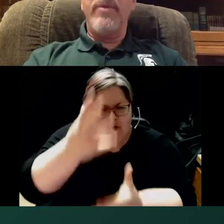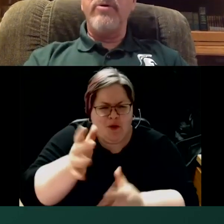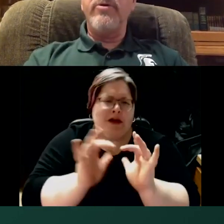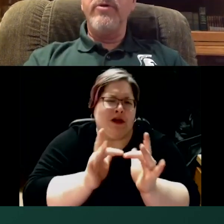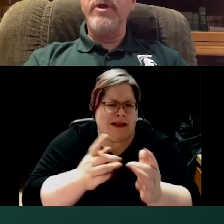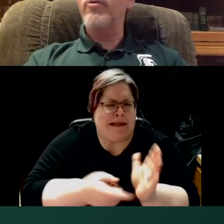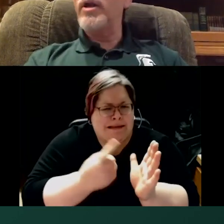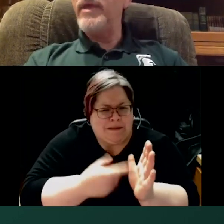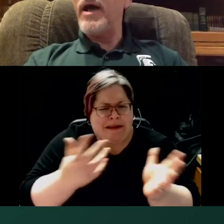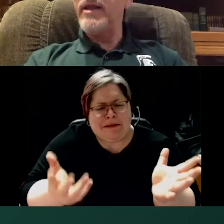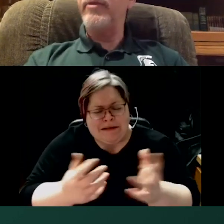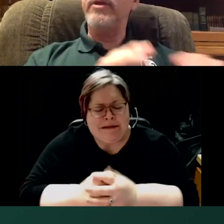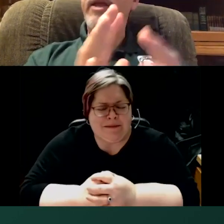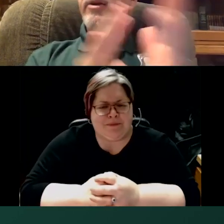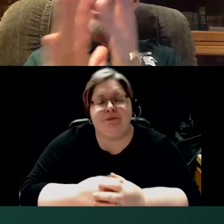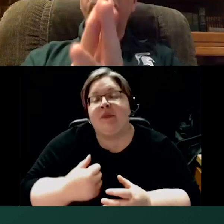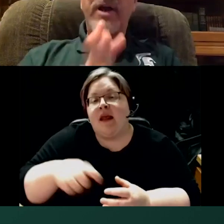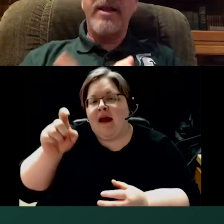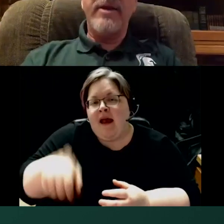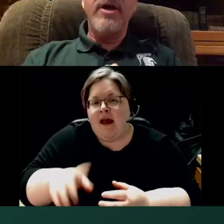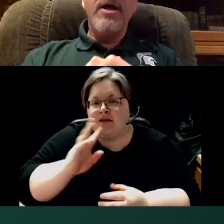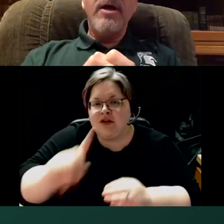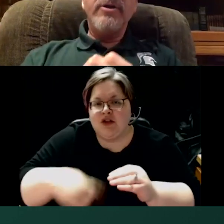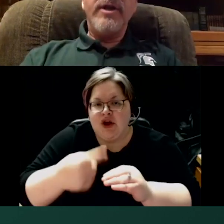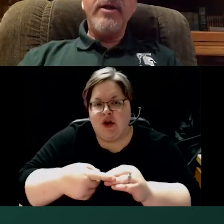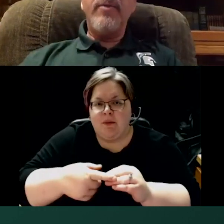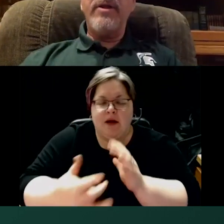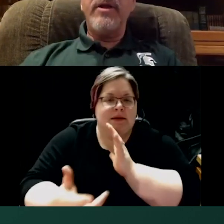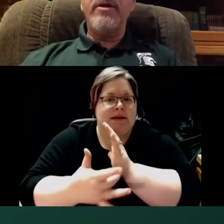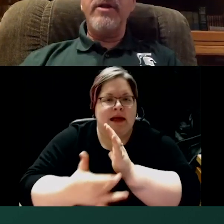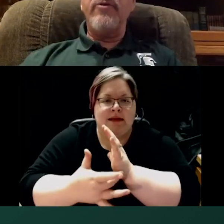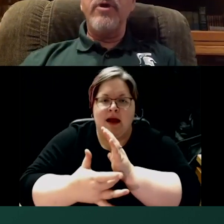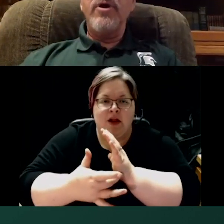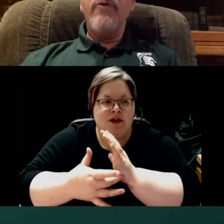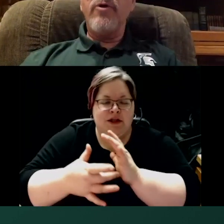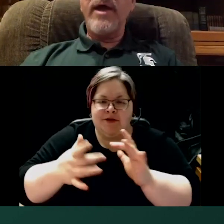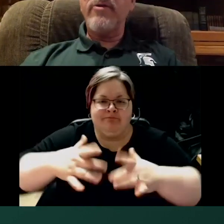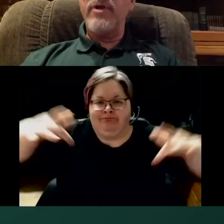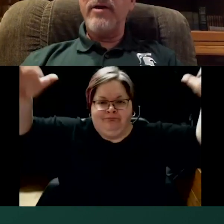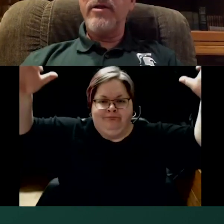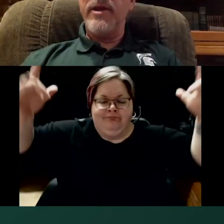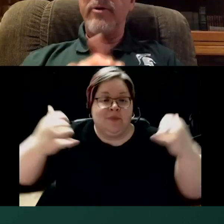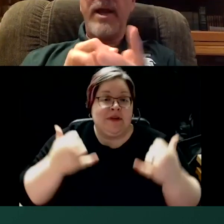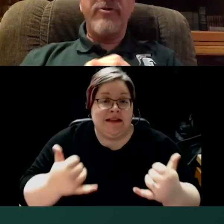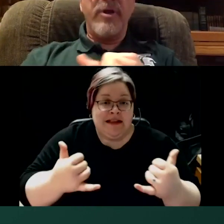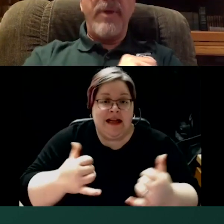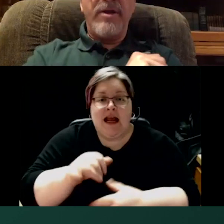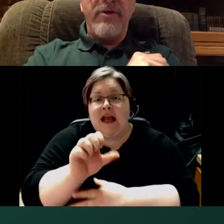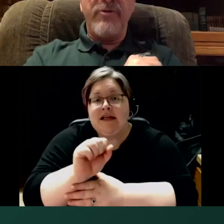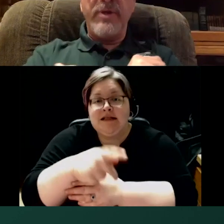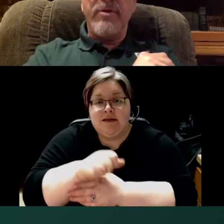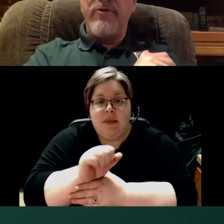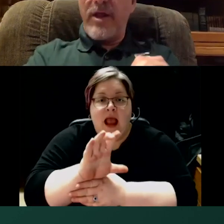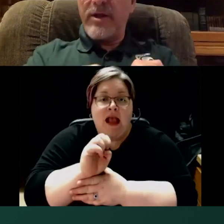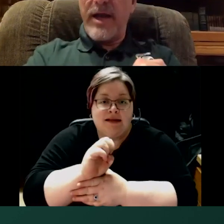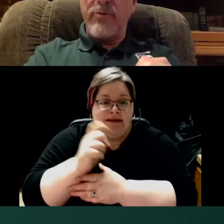talk about the astronomy highlight, the technology highlight. Today, SpaceX delivered 4 astronauts to the International Space